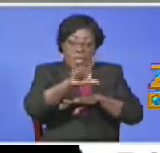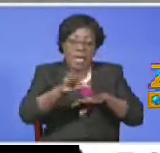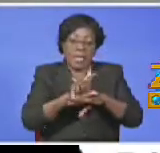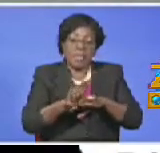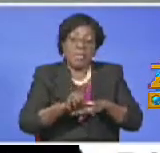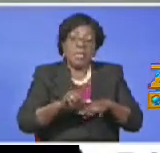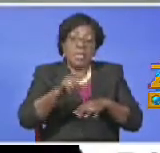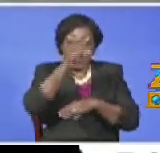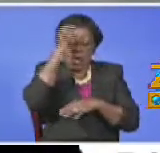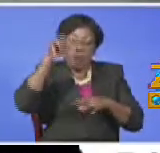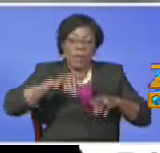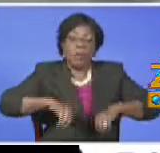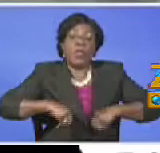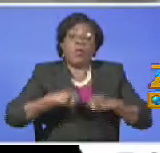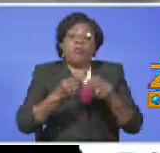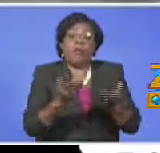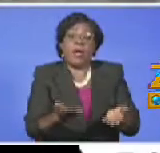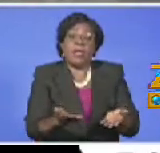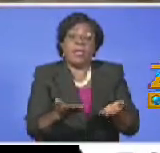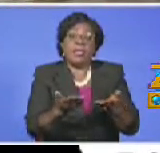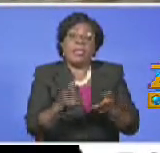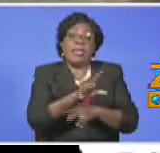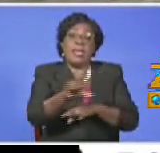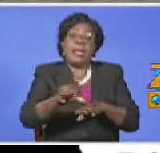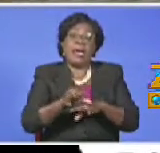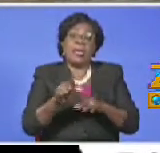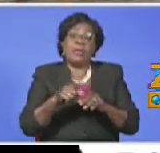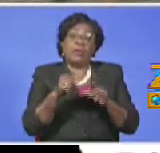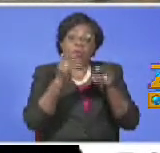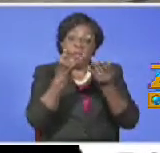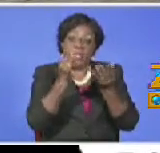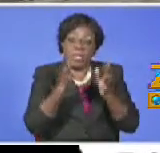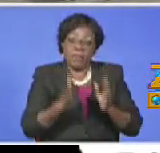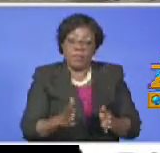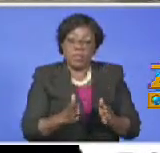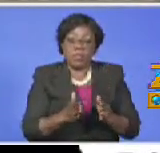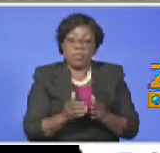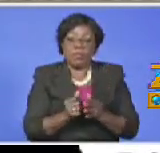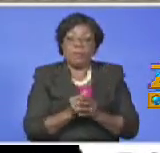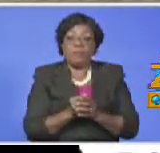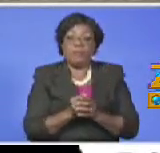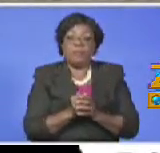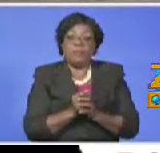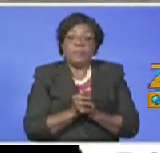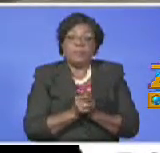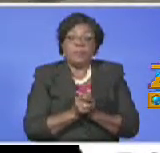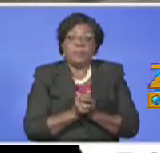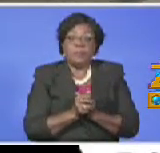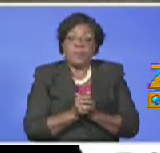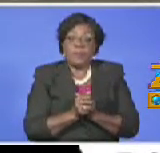grant those land to those individuals so that they can use as asset. Aldwyse Bunnings, ZNS Network News.